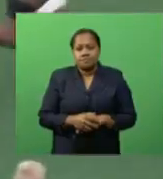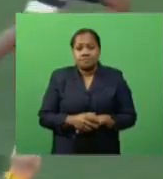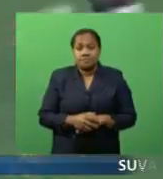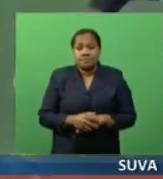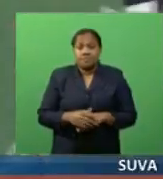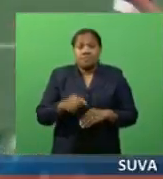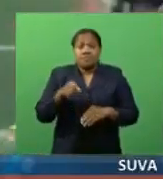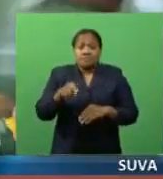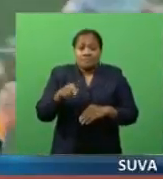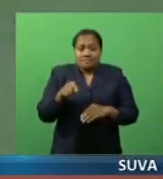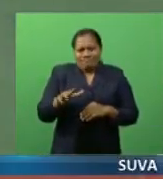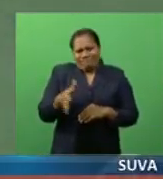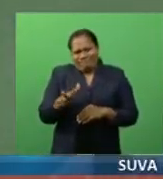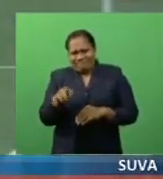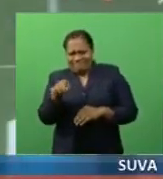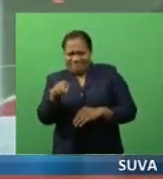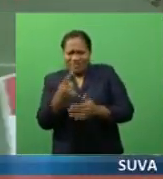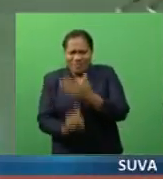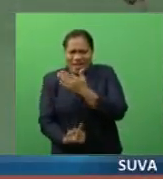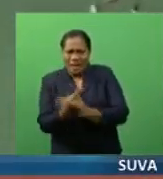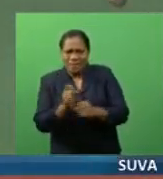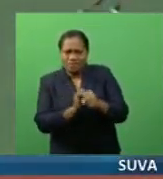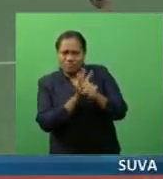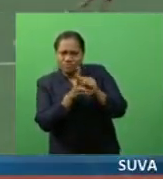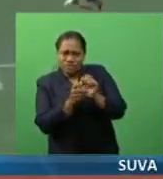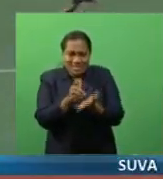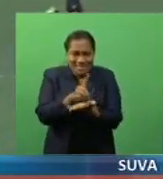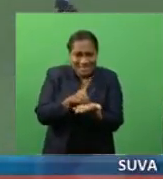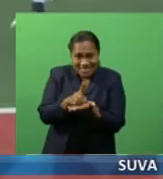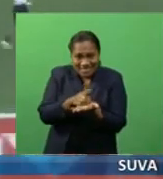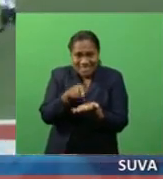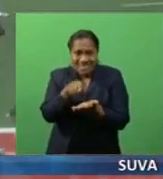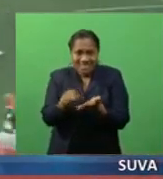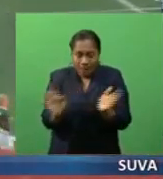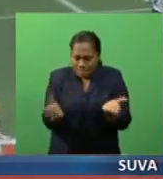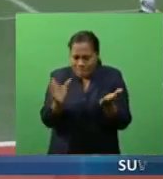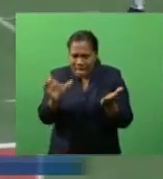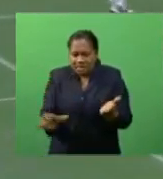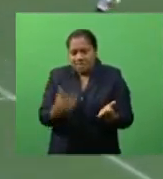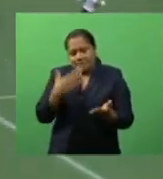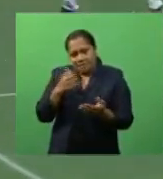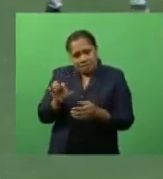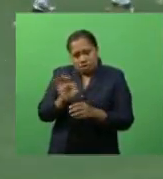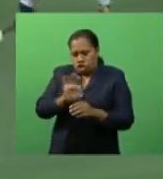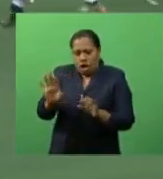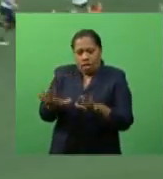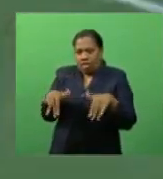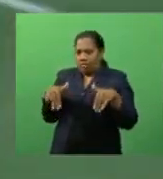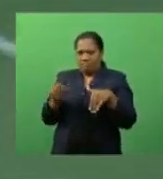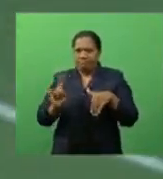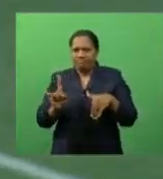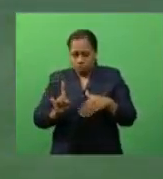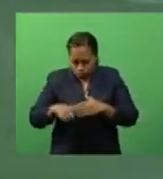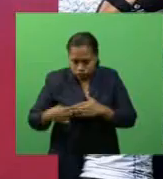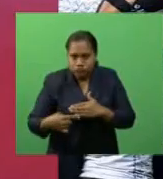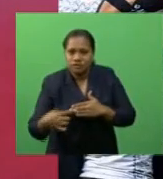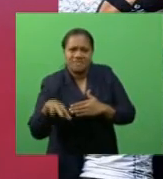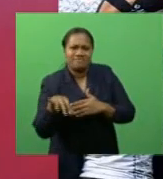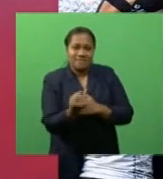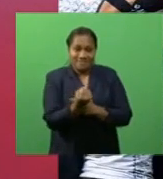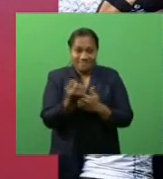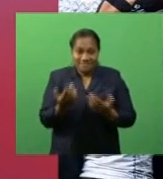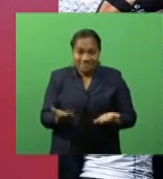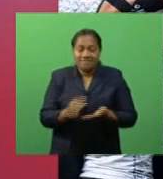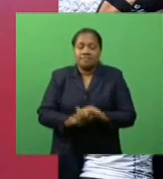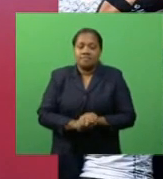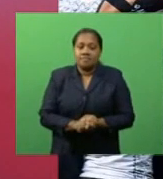Given the uncertain nature of the COVID-19 pandemic, players are urged not to lose momentum on training. You know, any forms